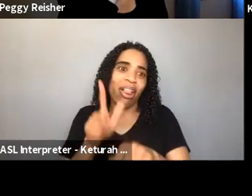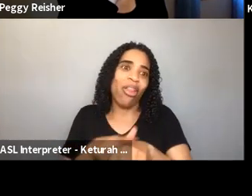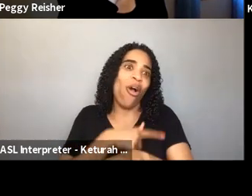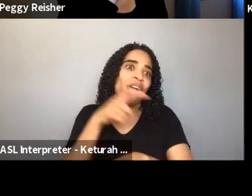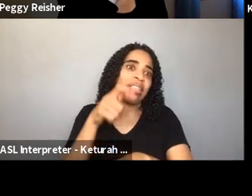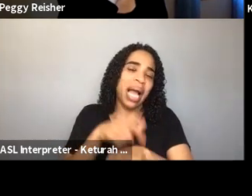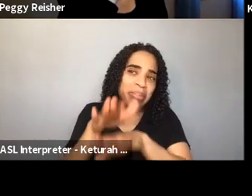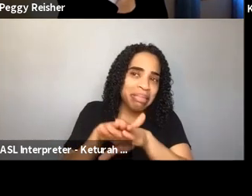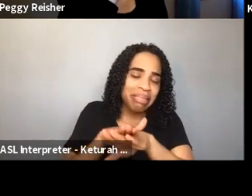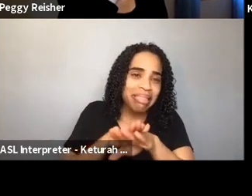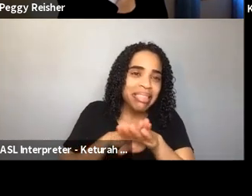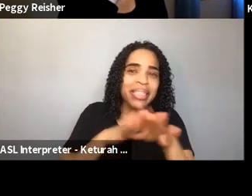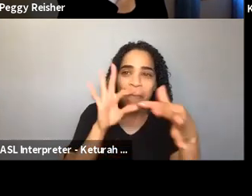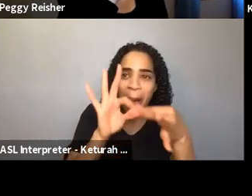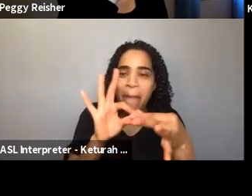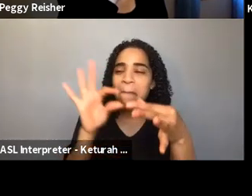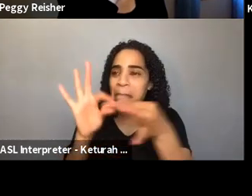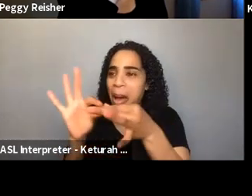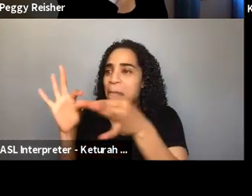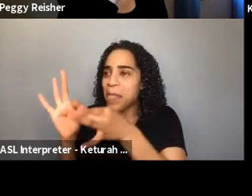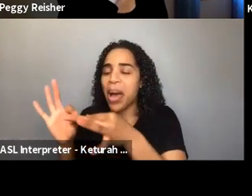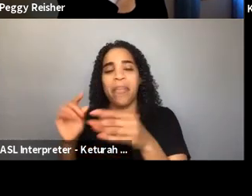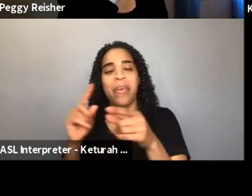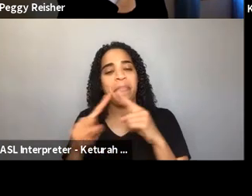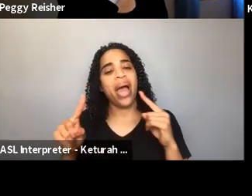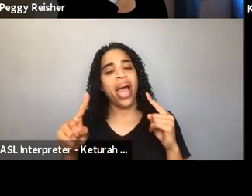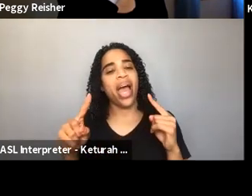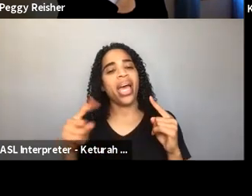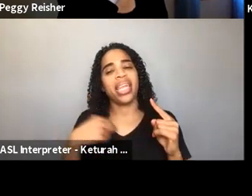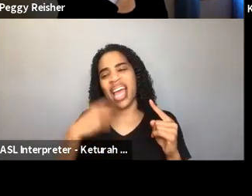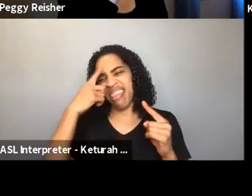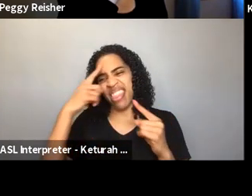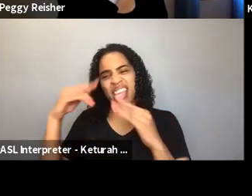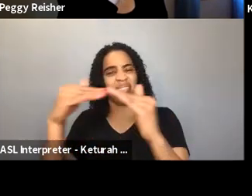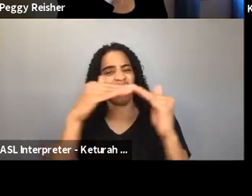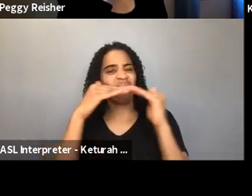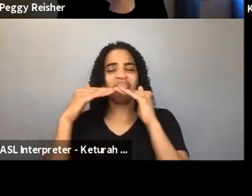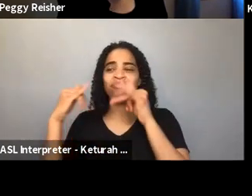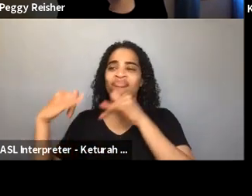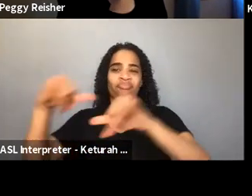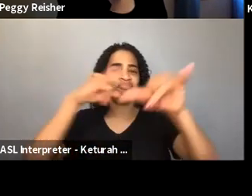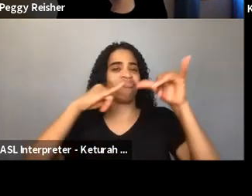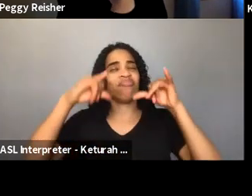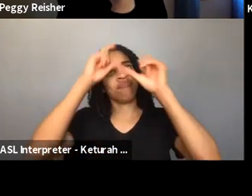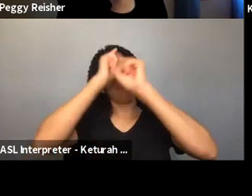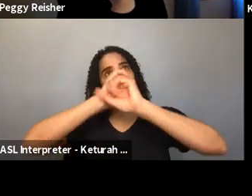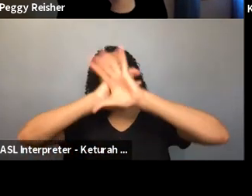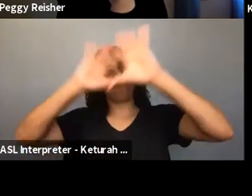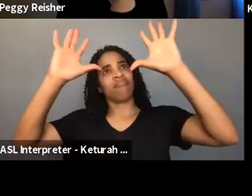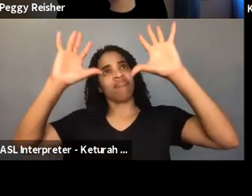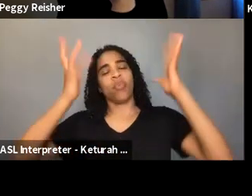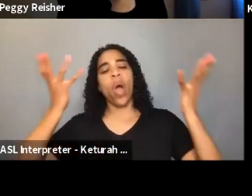truly share, I think, a vision with all of my partners that have been presenting that